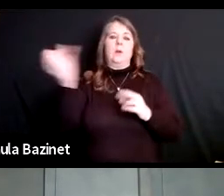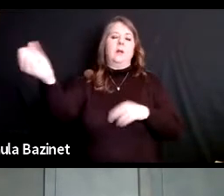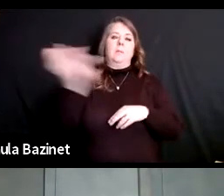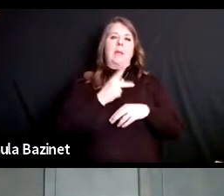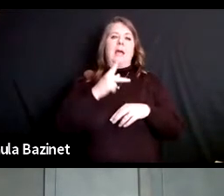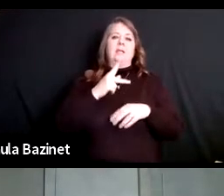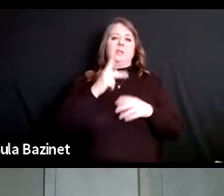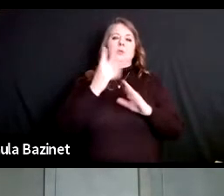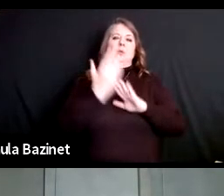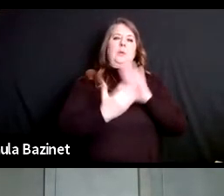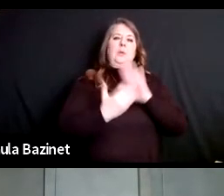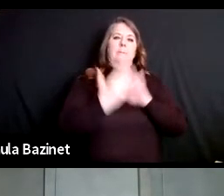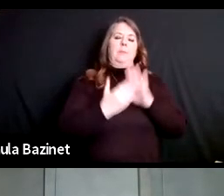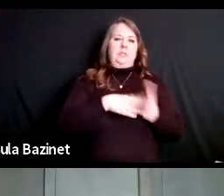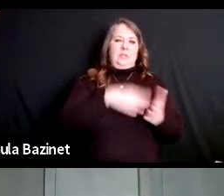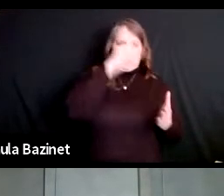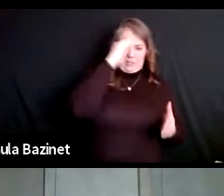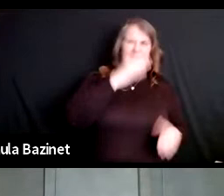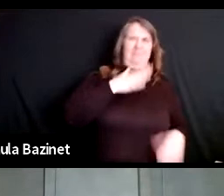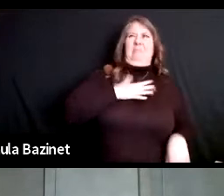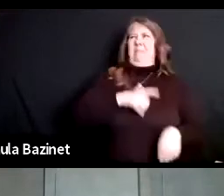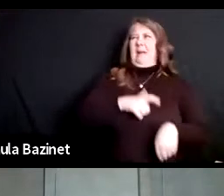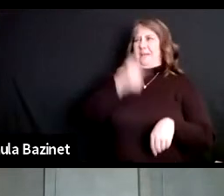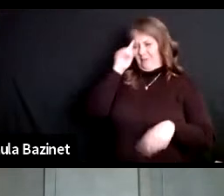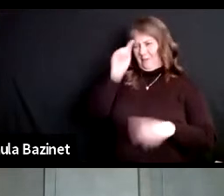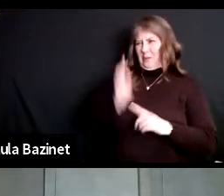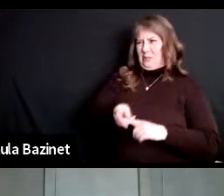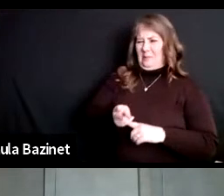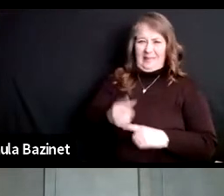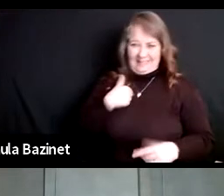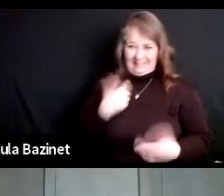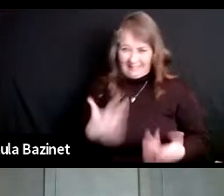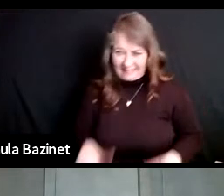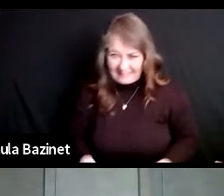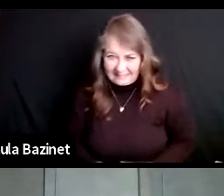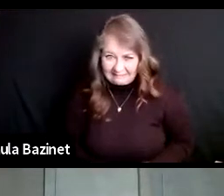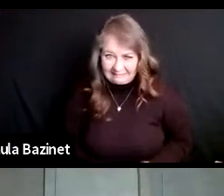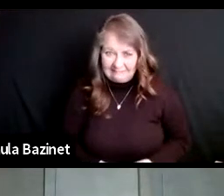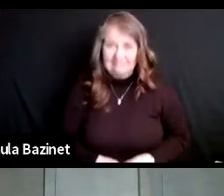in-person. Sorry, that was my timer for my 2 minutes. Am I up?